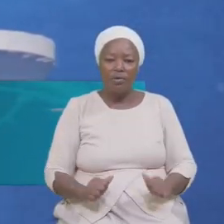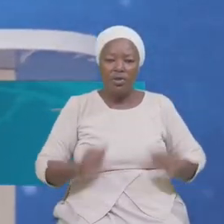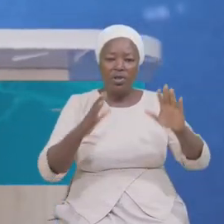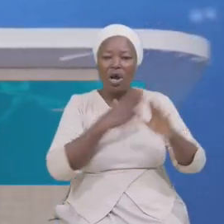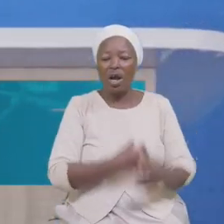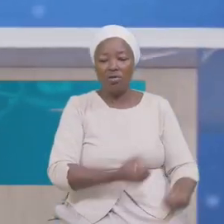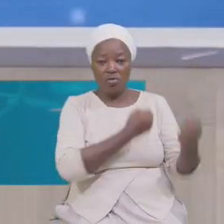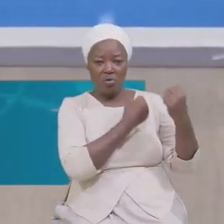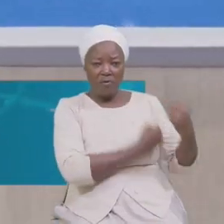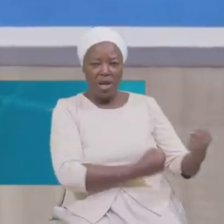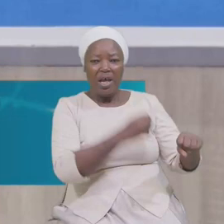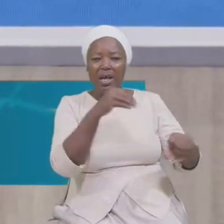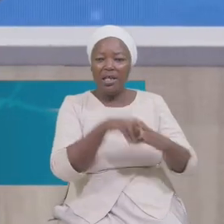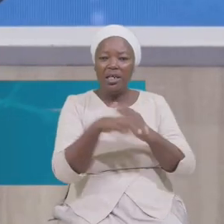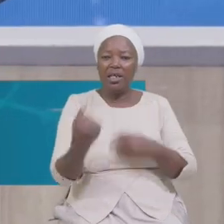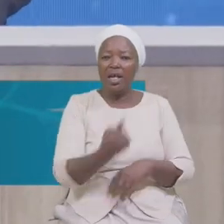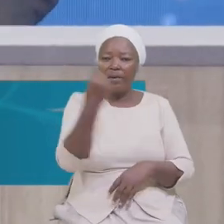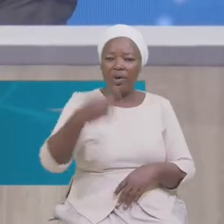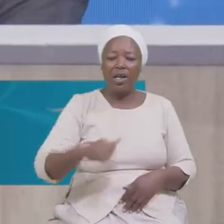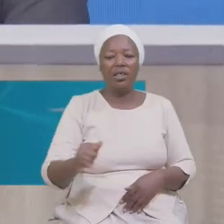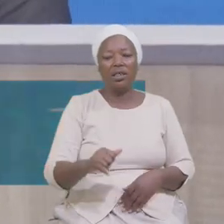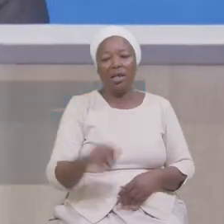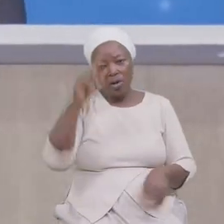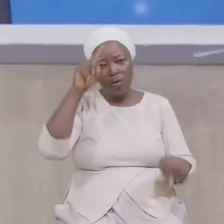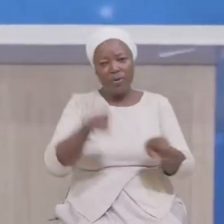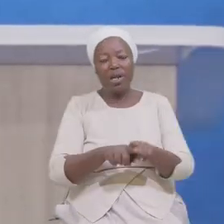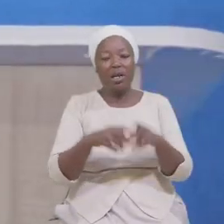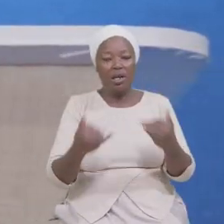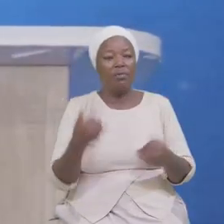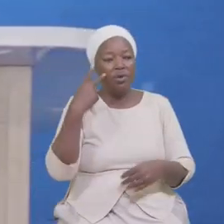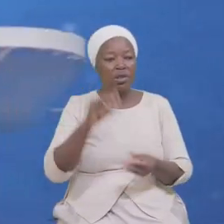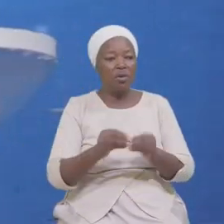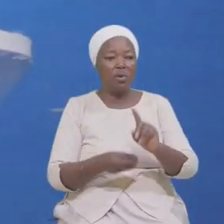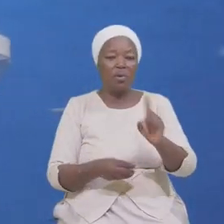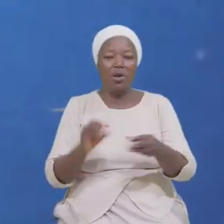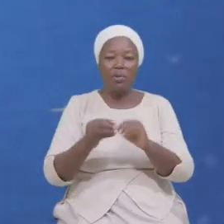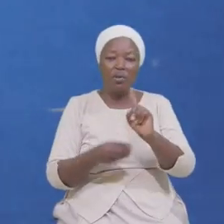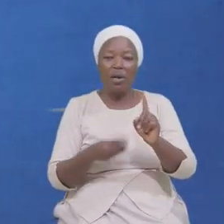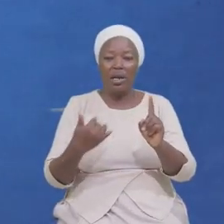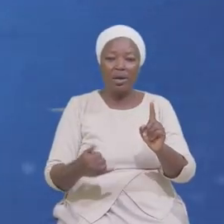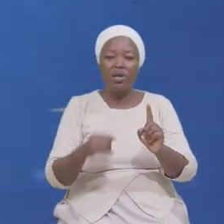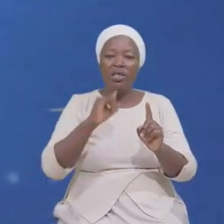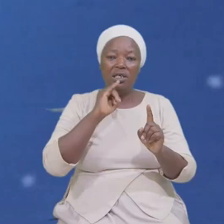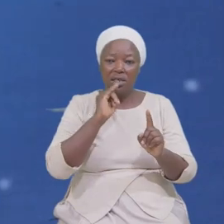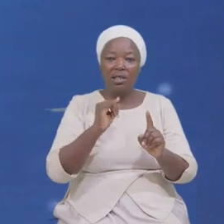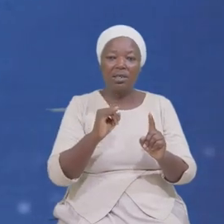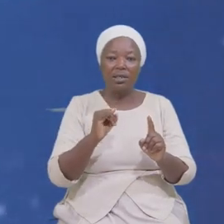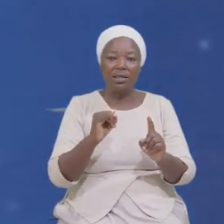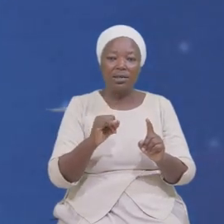the everlasting covenant. We're looking at number one. Number one is Christ,